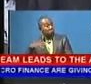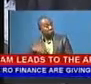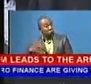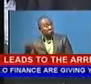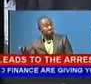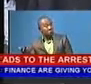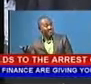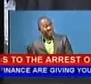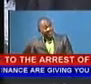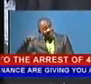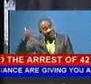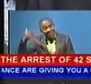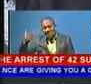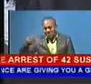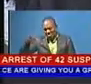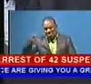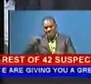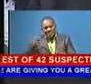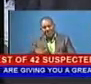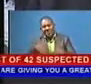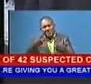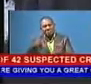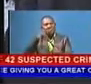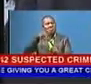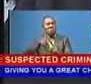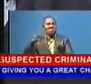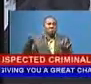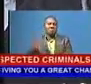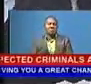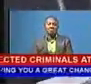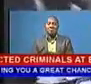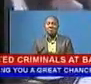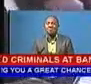that would have been the appropriate point at which to put it in evidence.